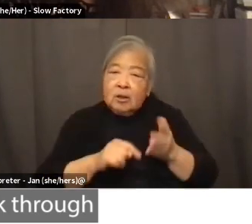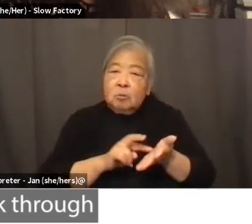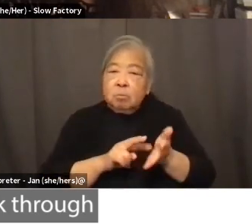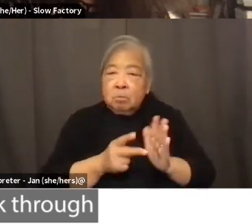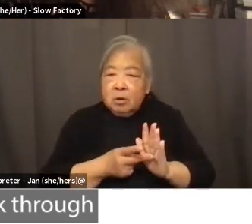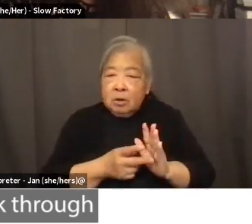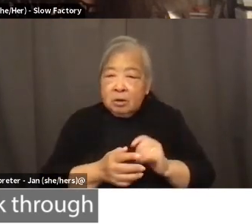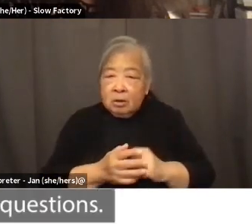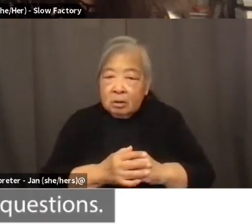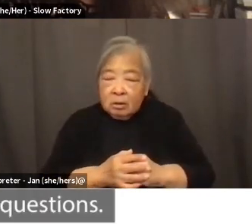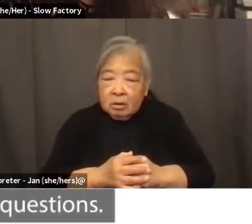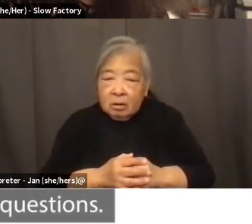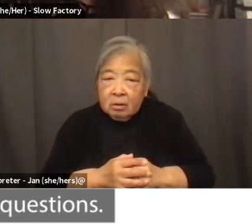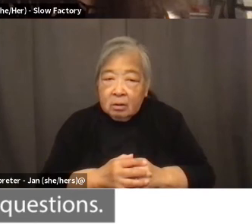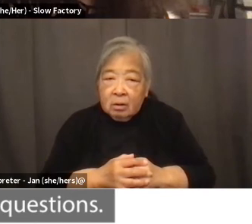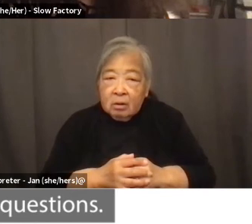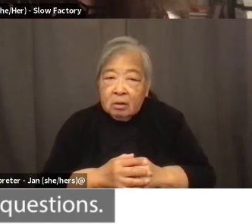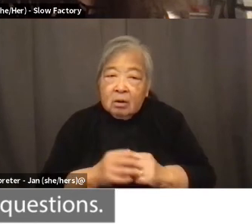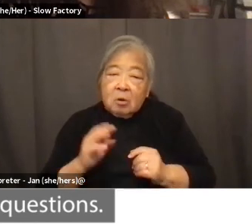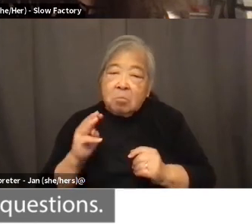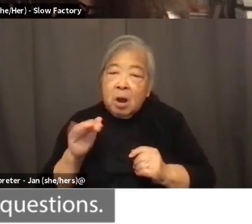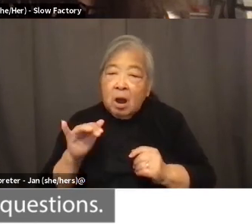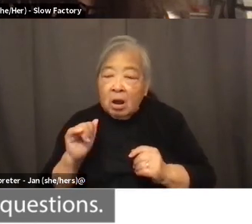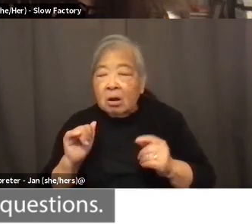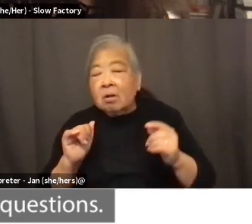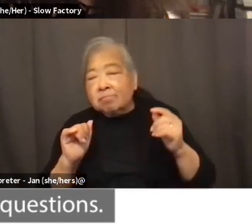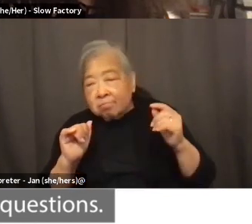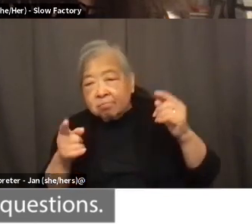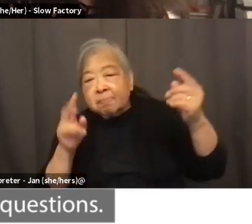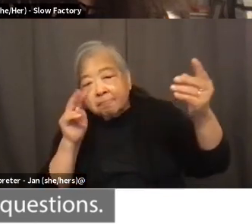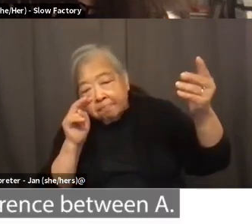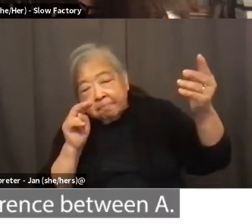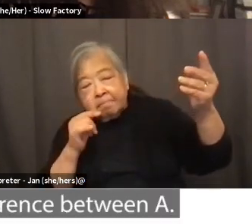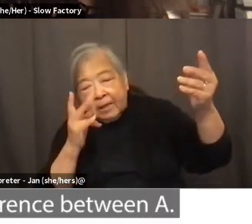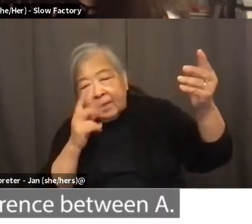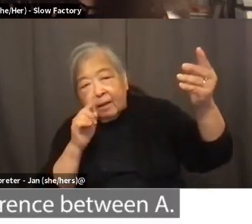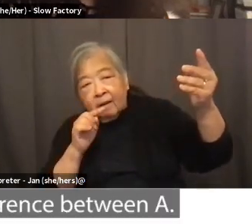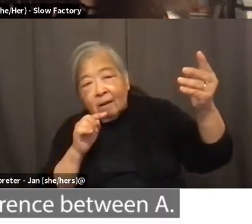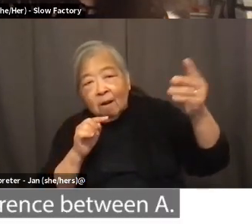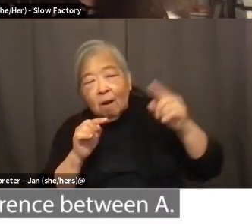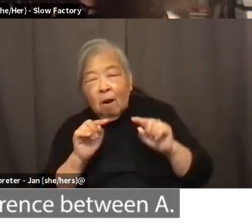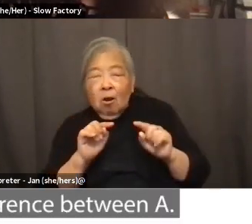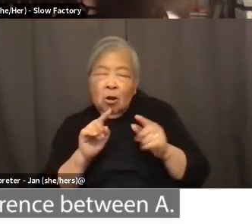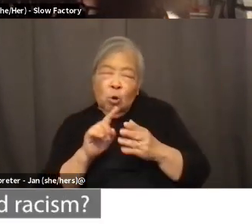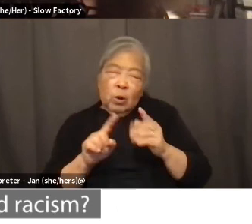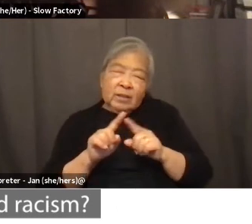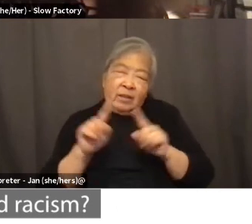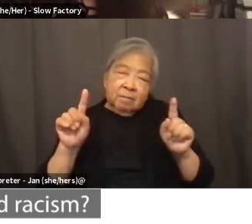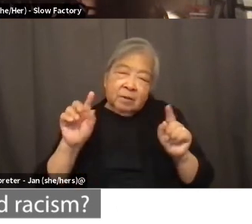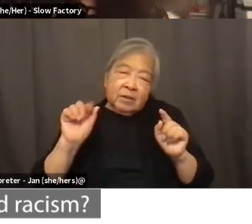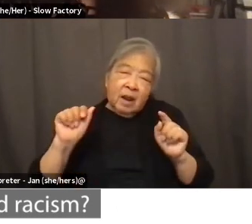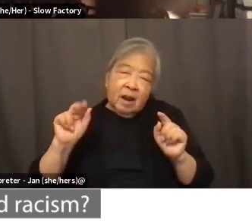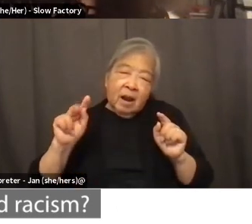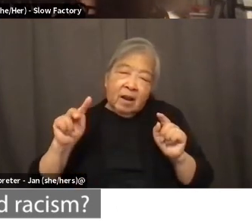Let me look through some of these questions. I have one, like, what is the difference between anti-Blackness